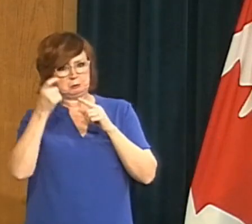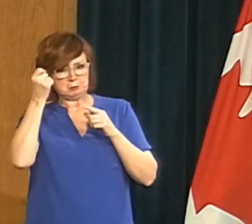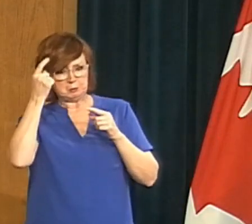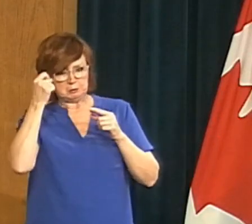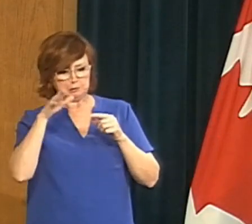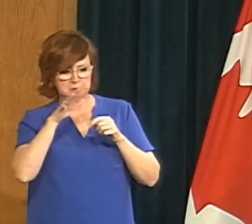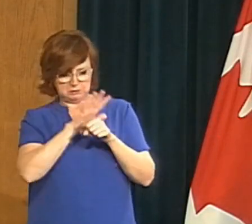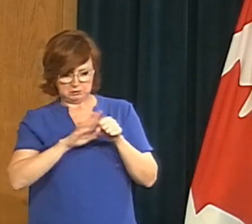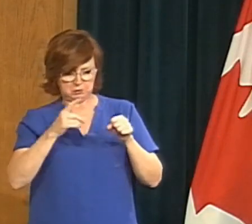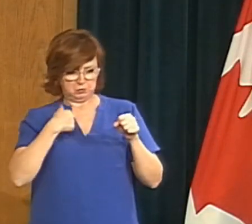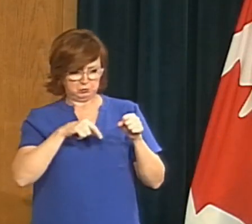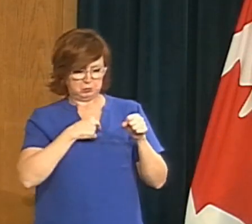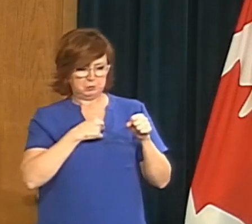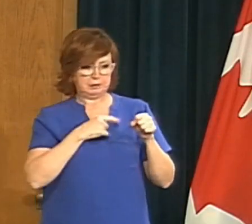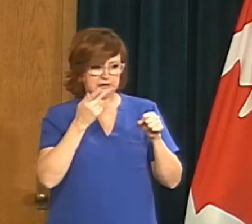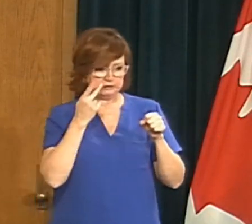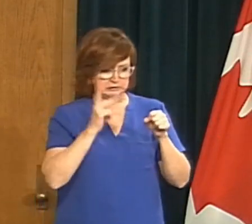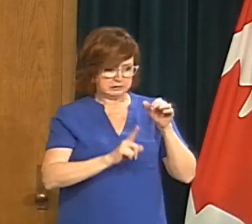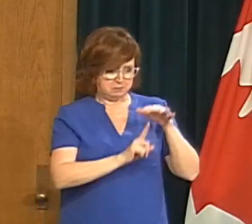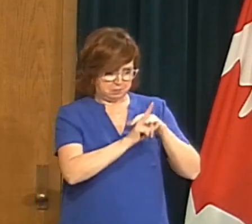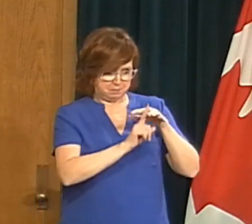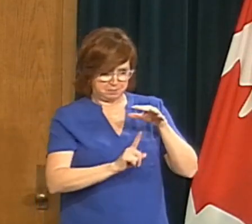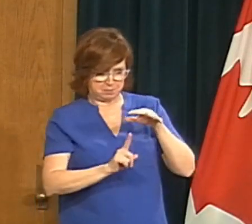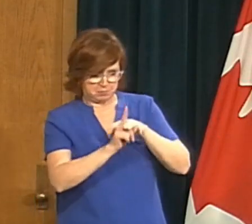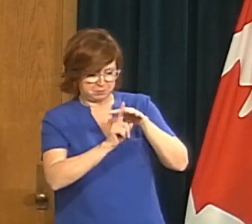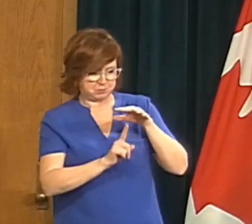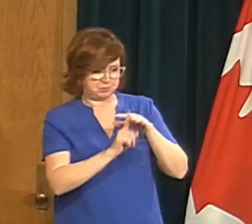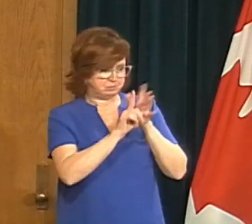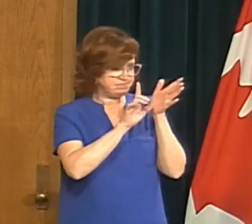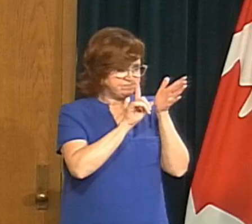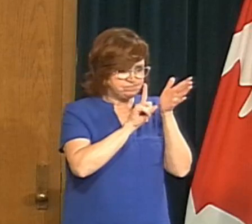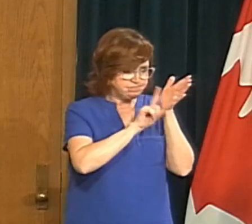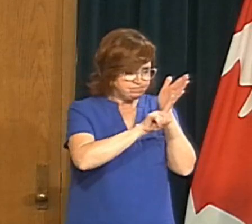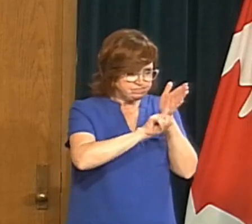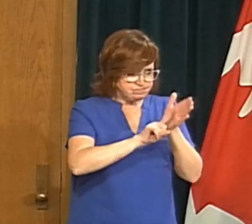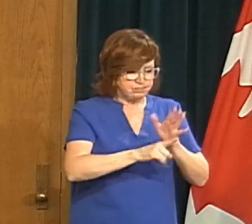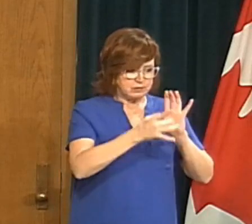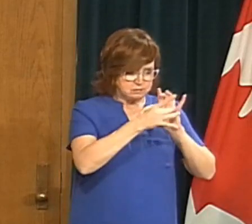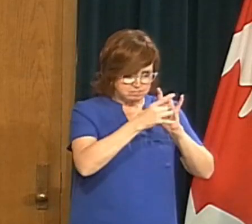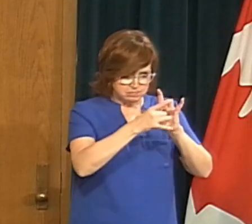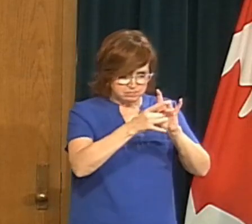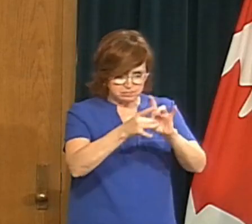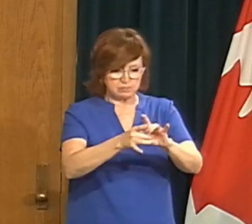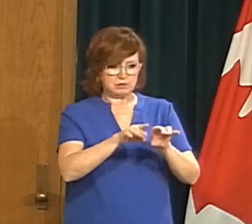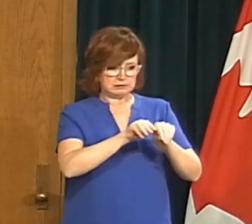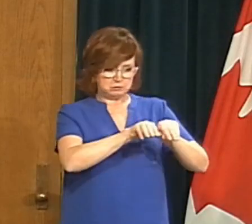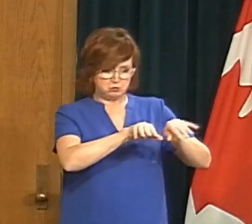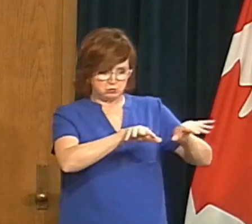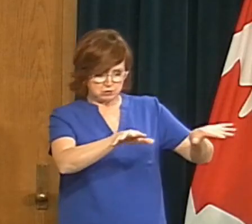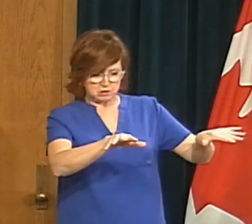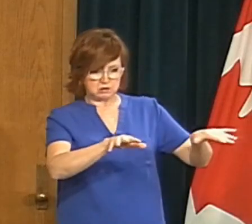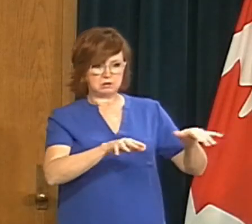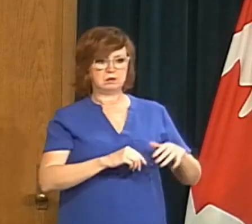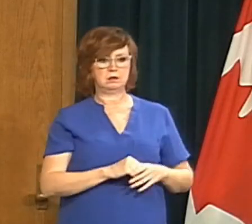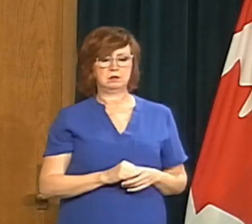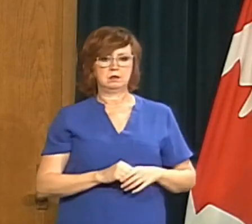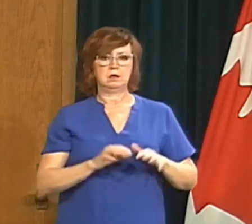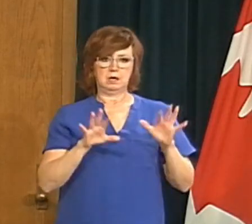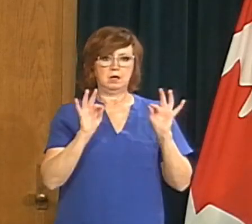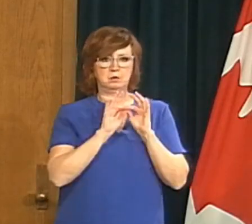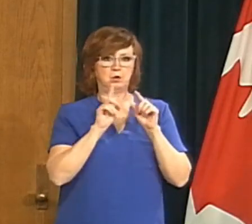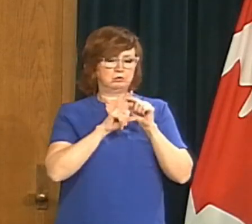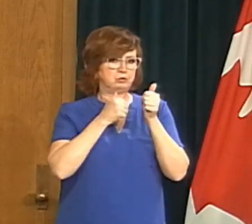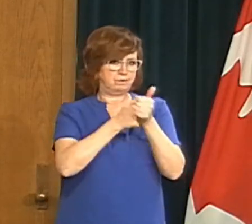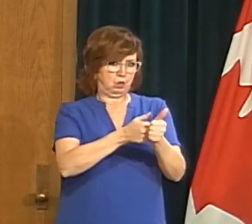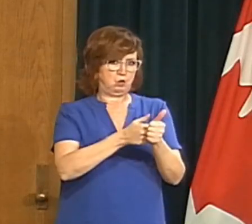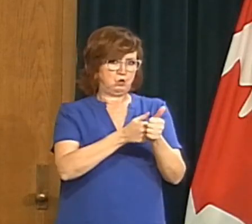see more cases because active case finding tests contacts of a case and others who may have been exposed and may